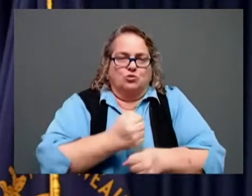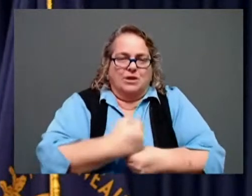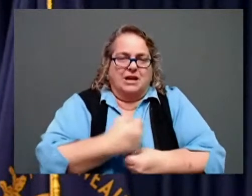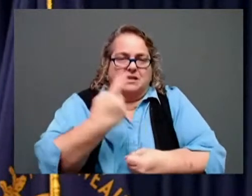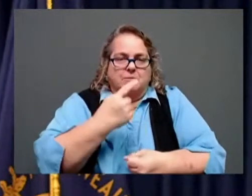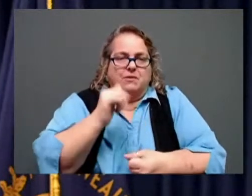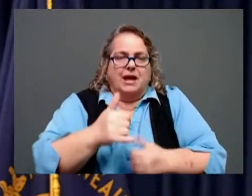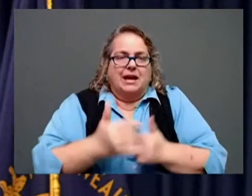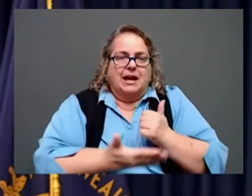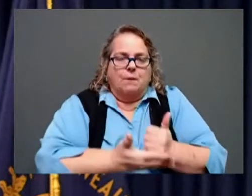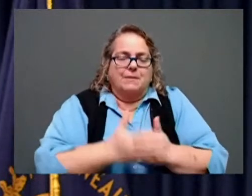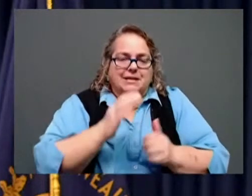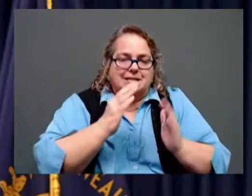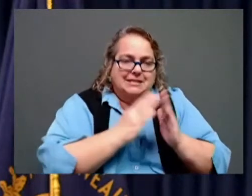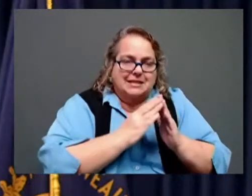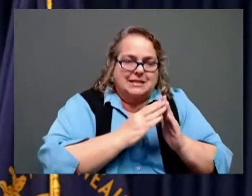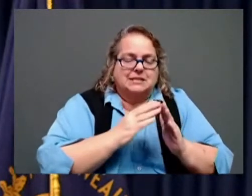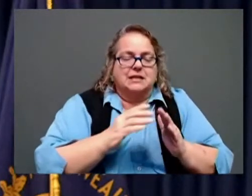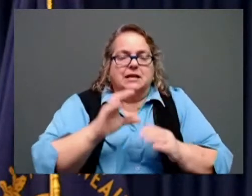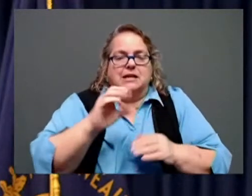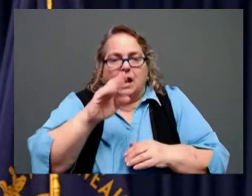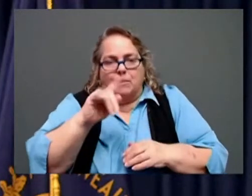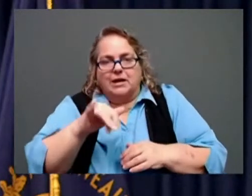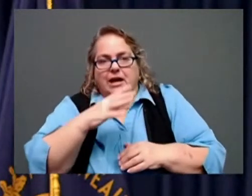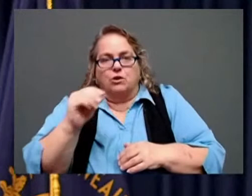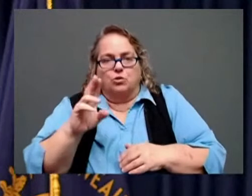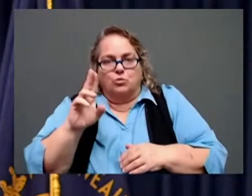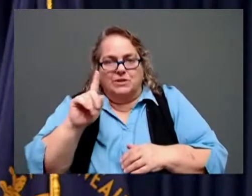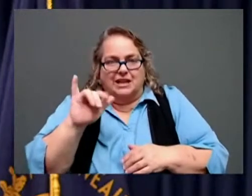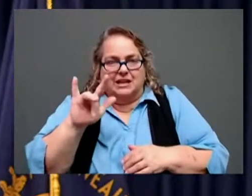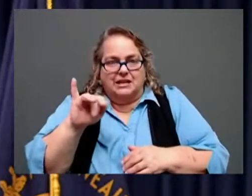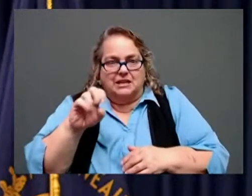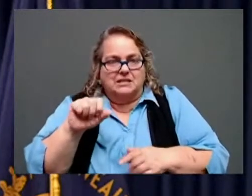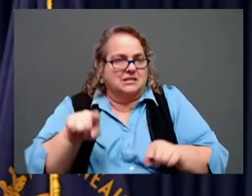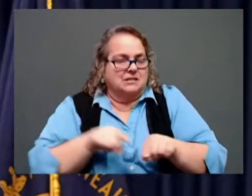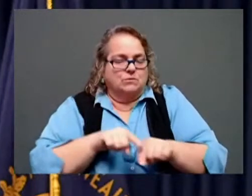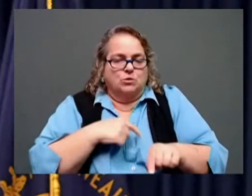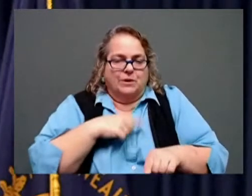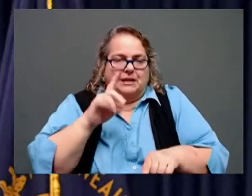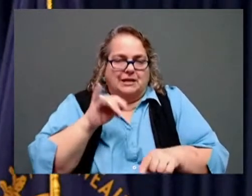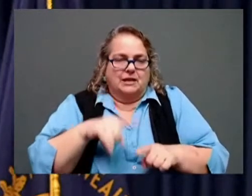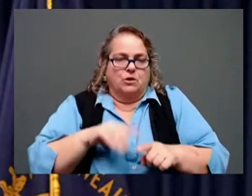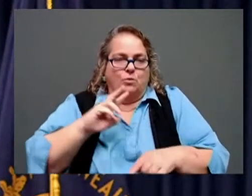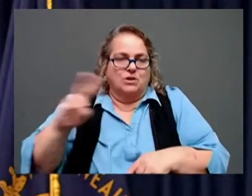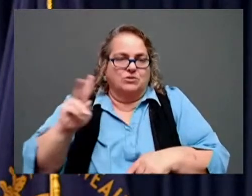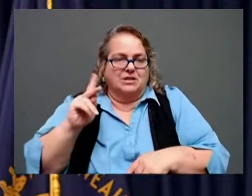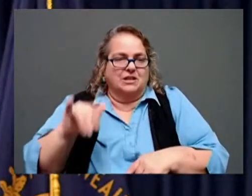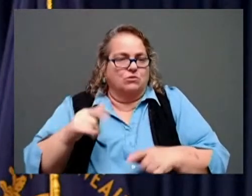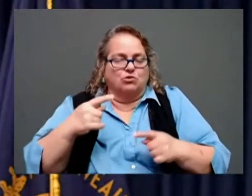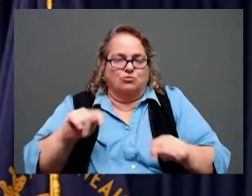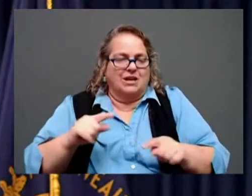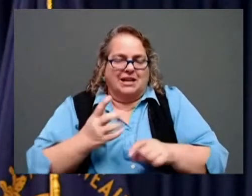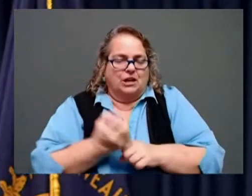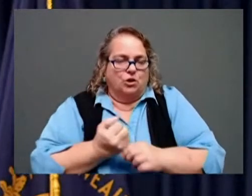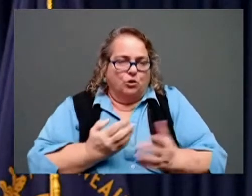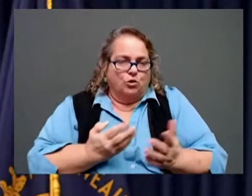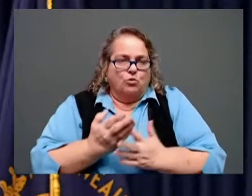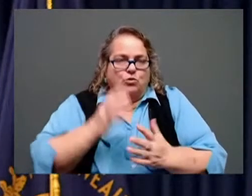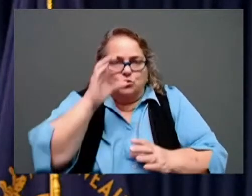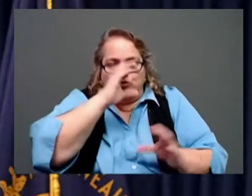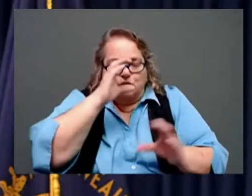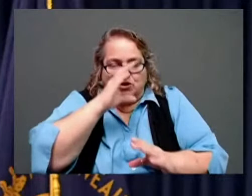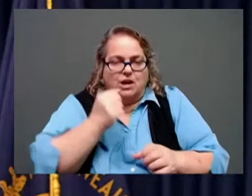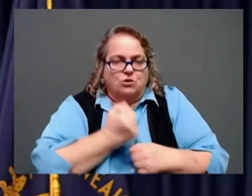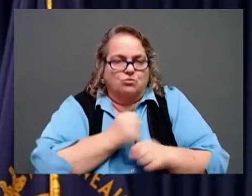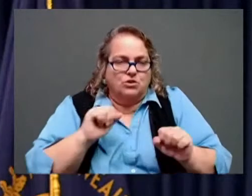cities, counties, and utilities. Like we did in Western Kentucky, we're just trying to get through the search and the rescue phase